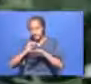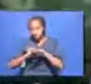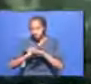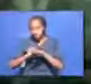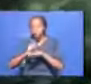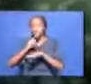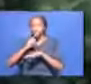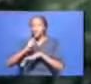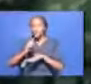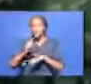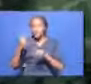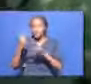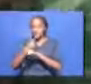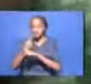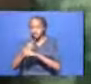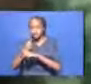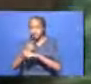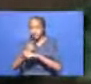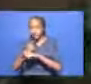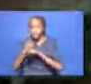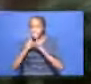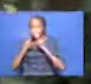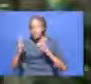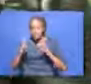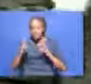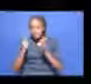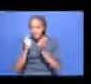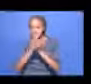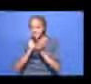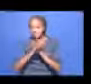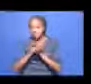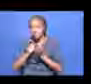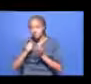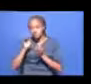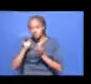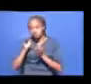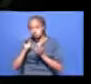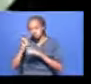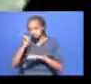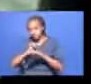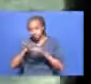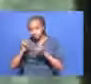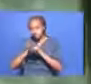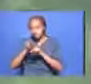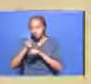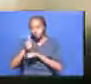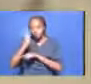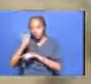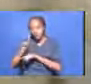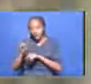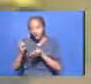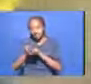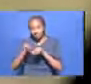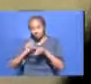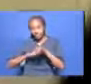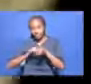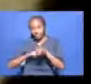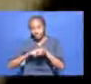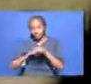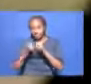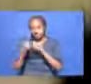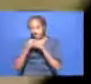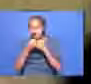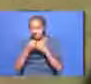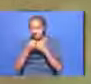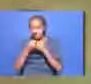largest peacekeeping military force under the UN to be deployed. Despite the myriad of challenges out in the battlefield, General